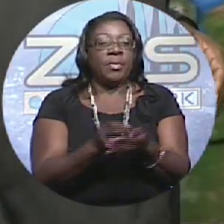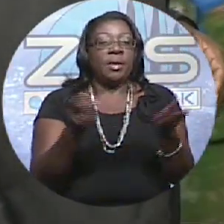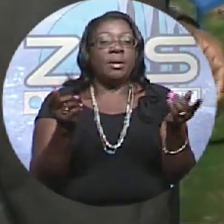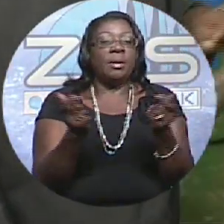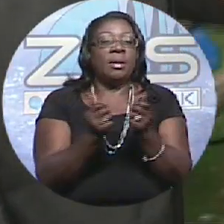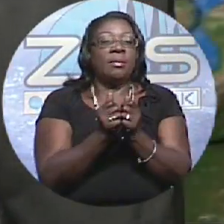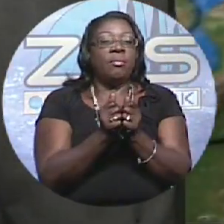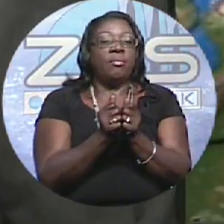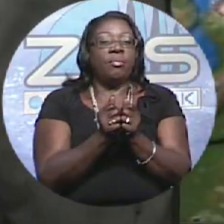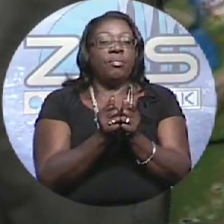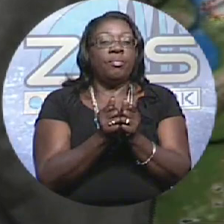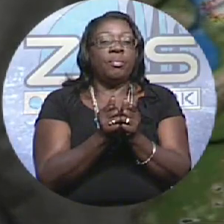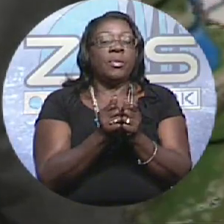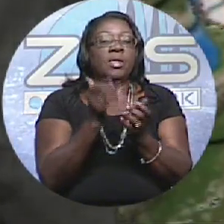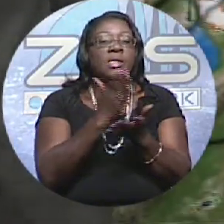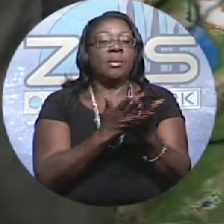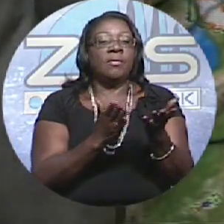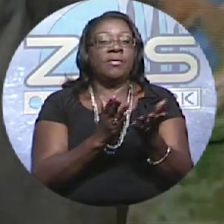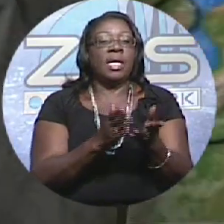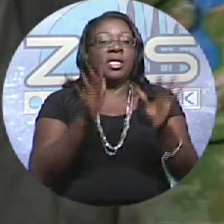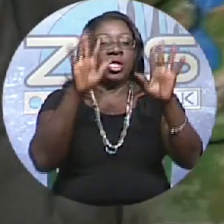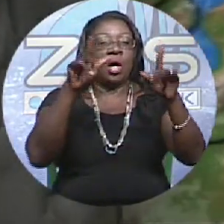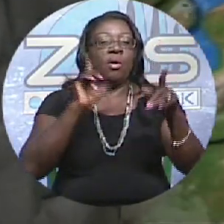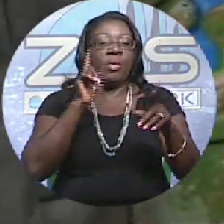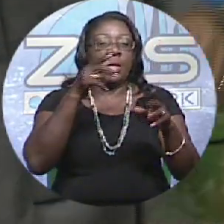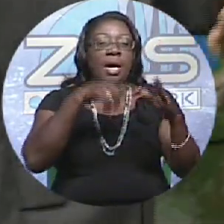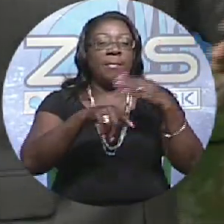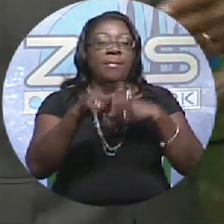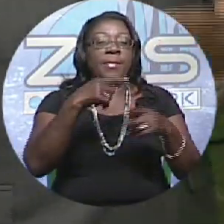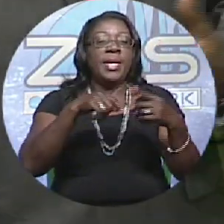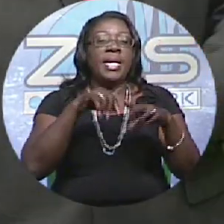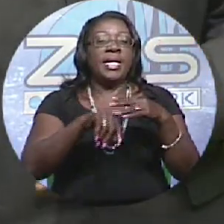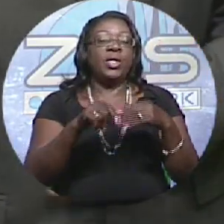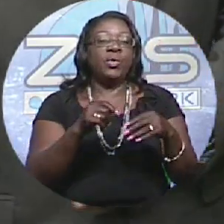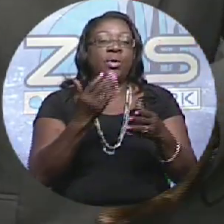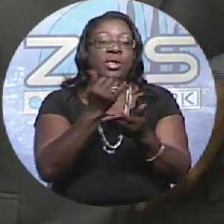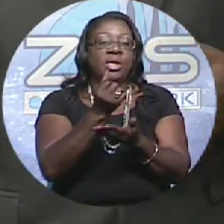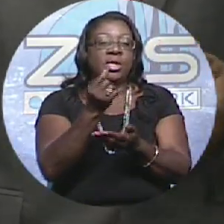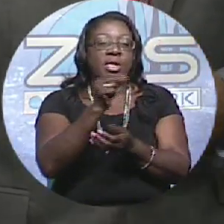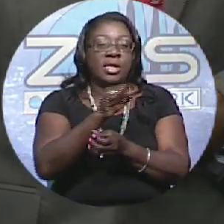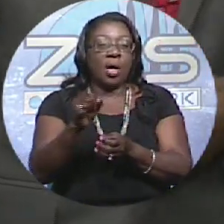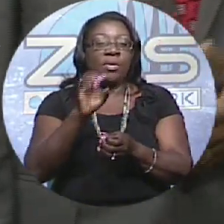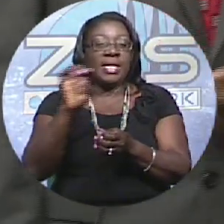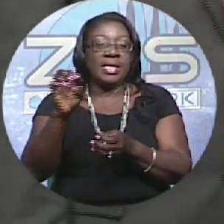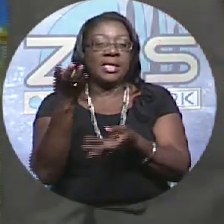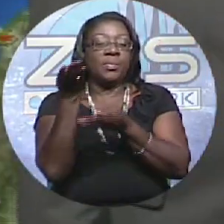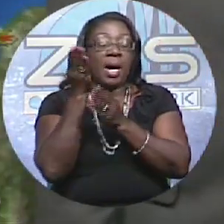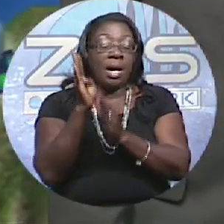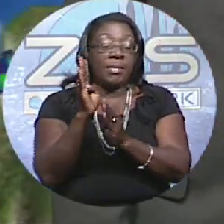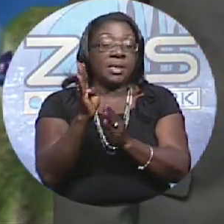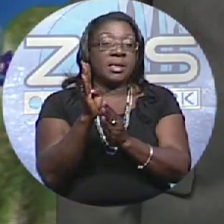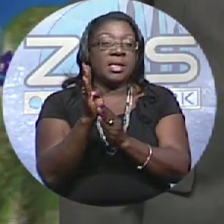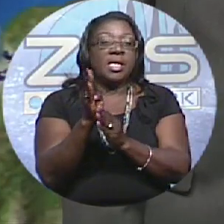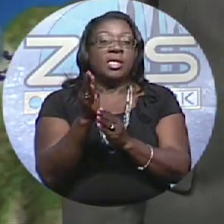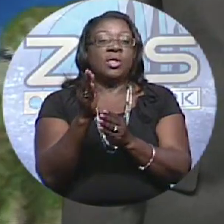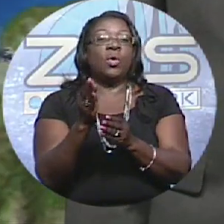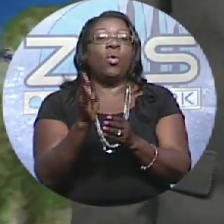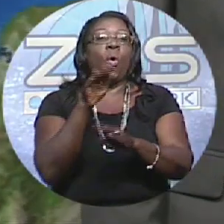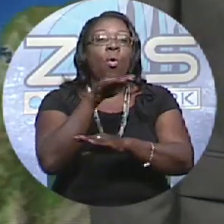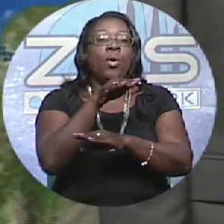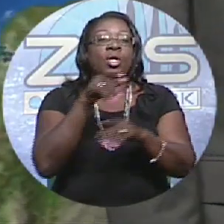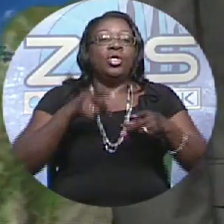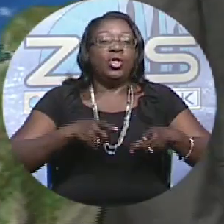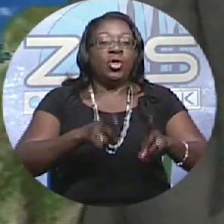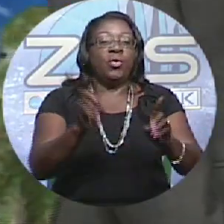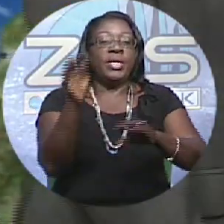with this system. Some of that will eventually get into the southeast Bahamas overnight through tomorrow. So the southeast Bahamas could see some showers and thunderstorms, though we do